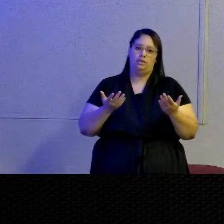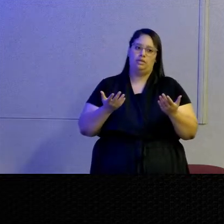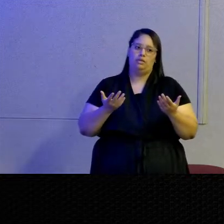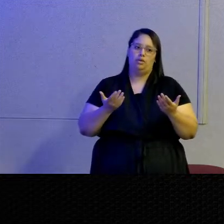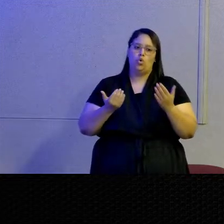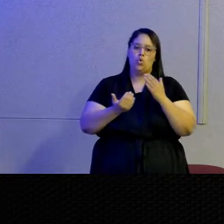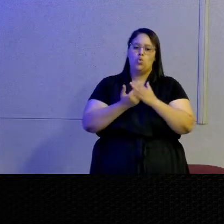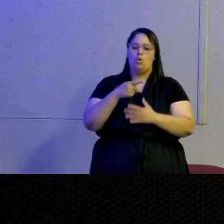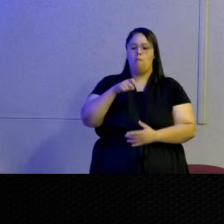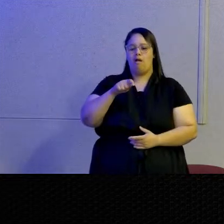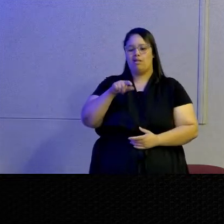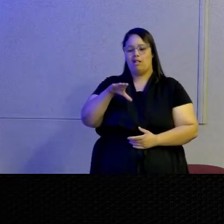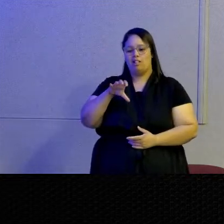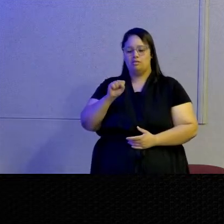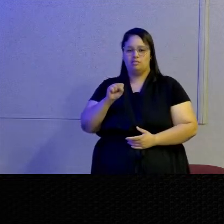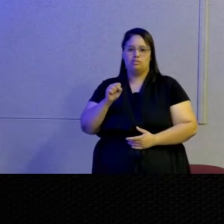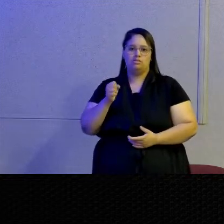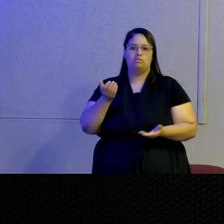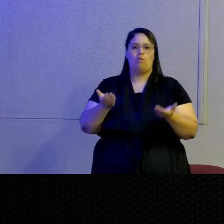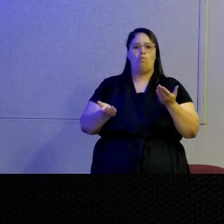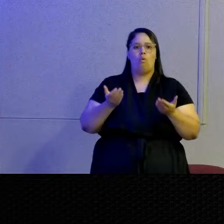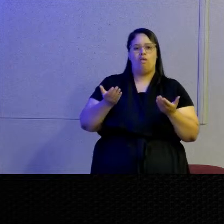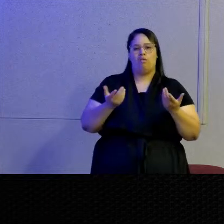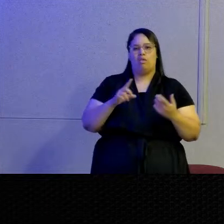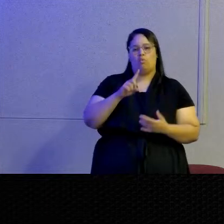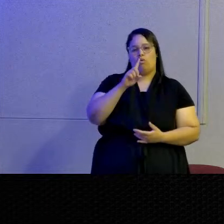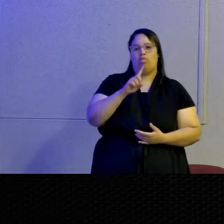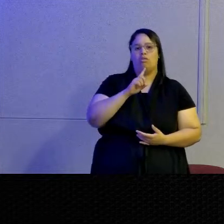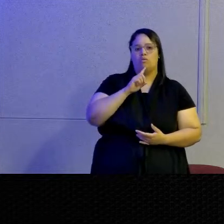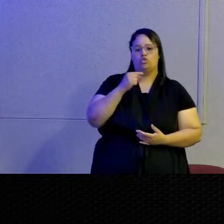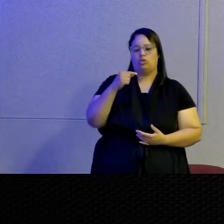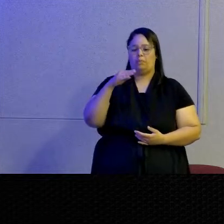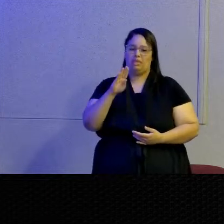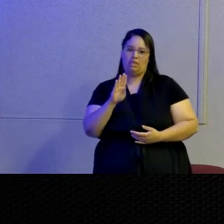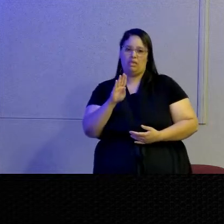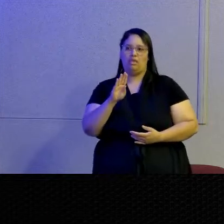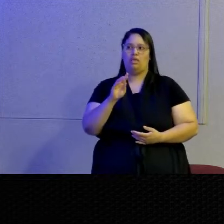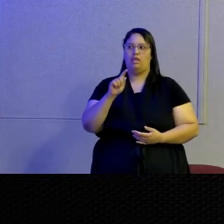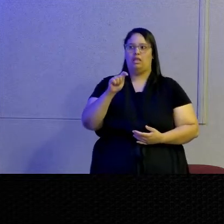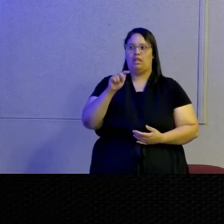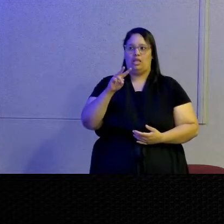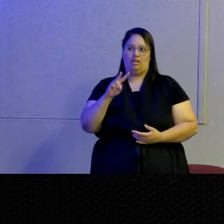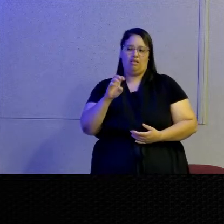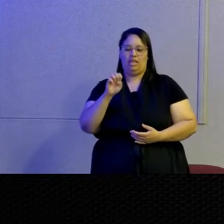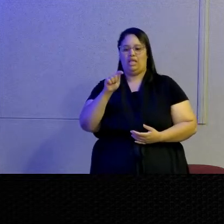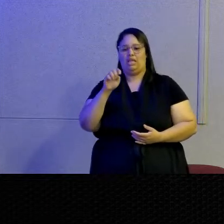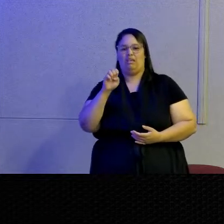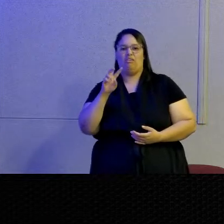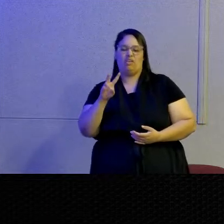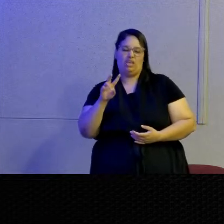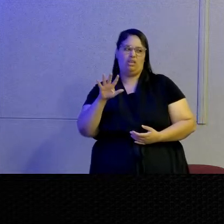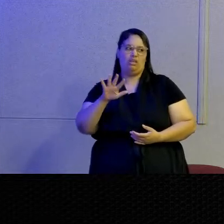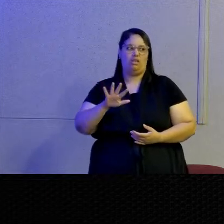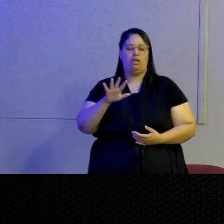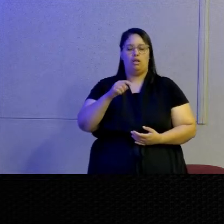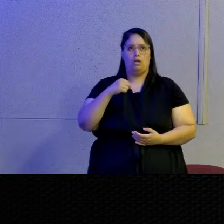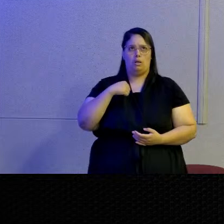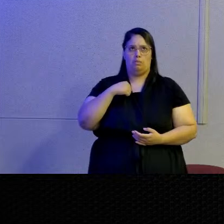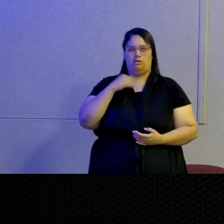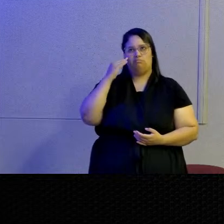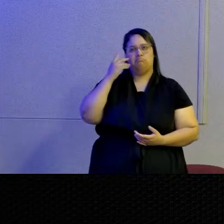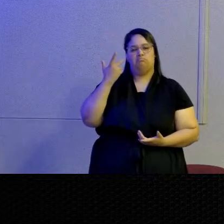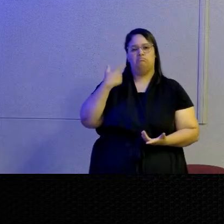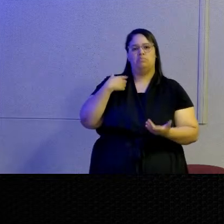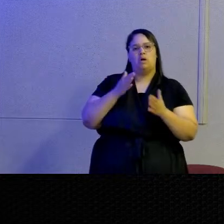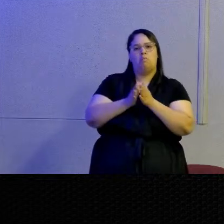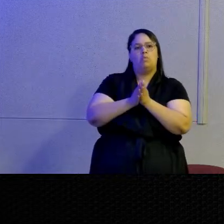new particles weighing at least 1,000 GeV, a TeV, which, to my mind,